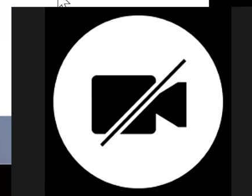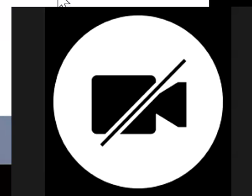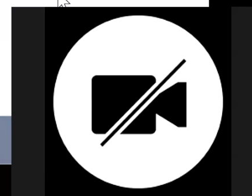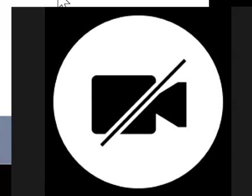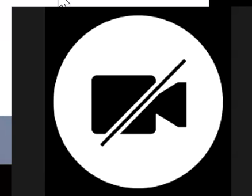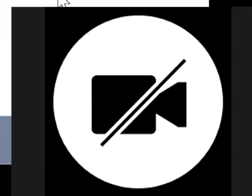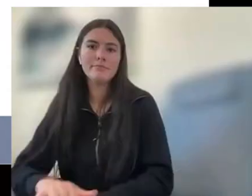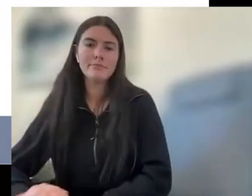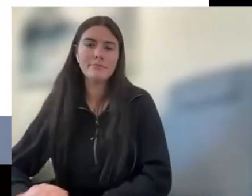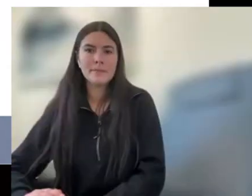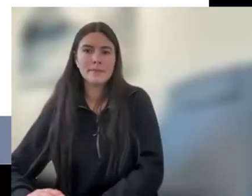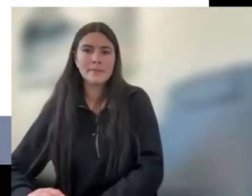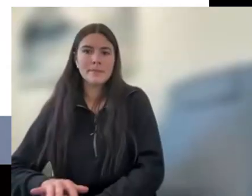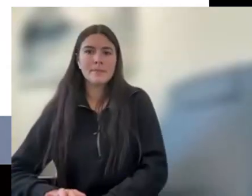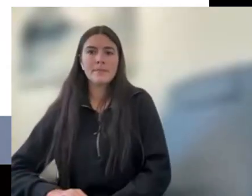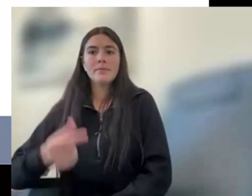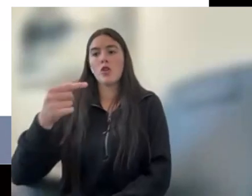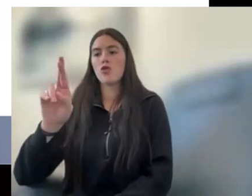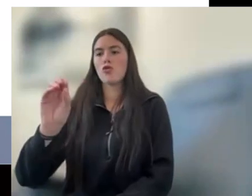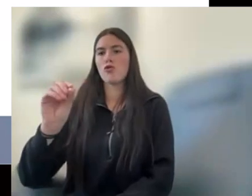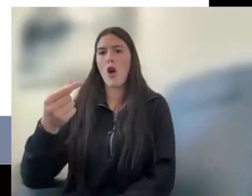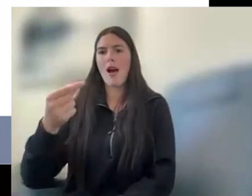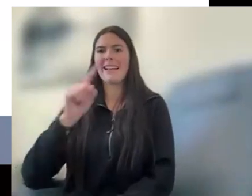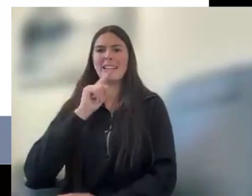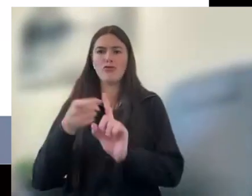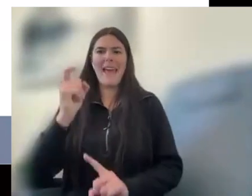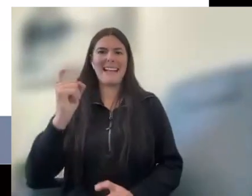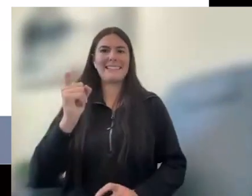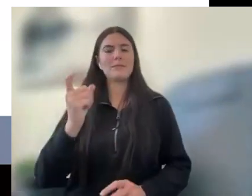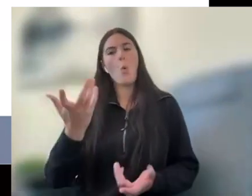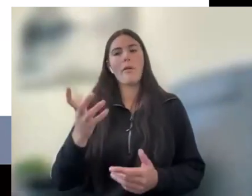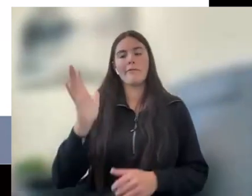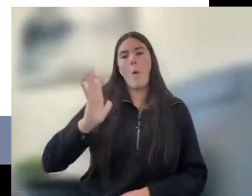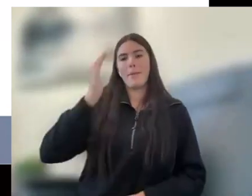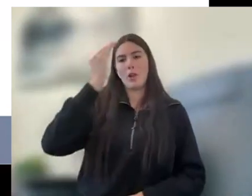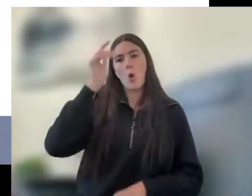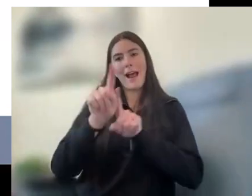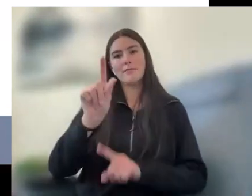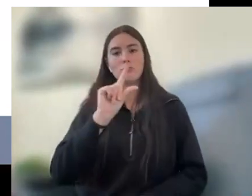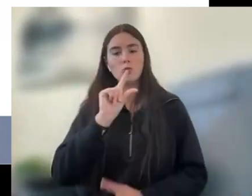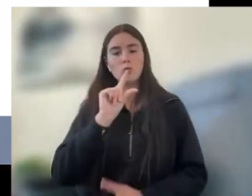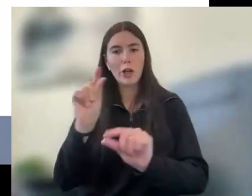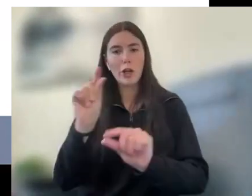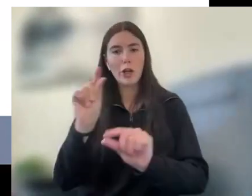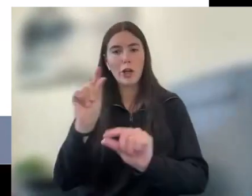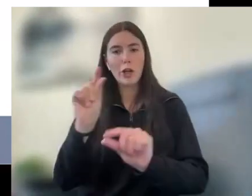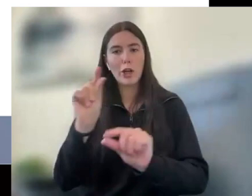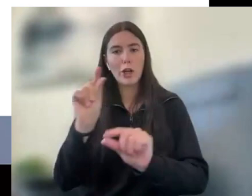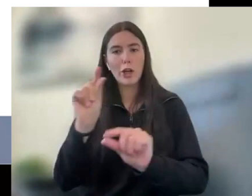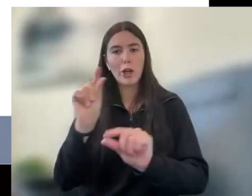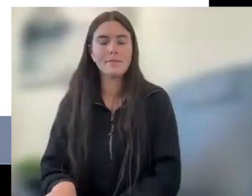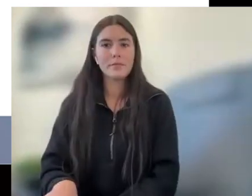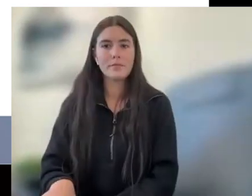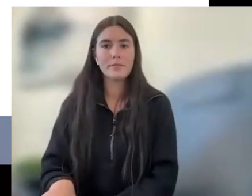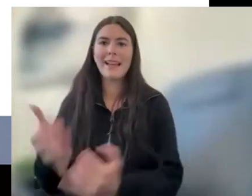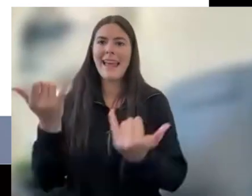exactly. Diego is saying Grok is from X, or formerly known as Twitter. All right. So now let's talk a little about interacting